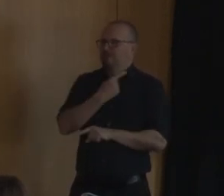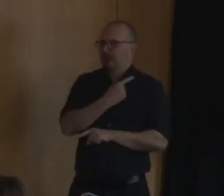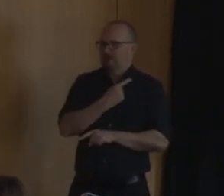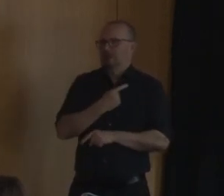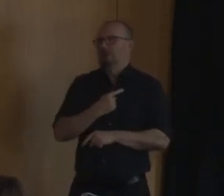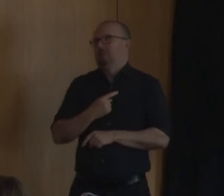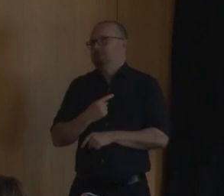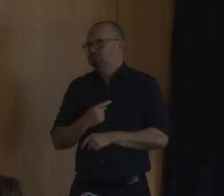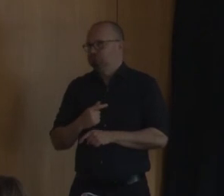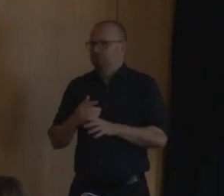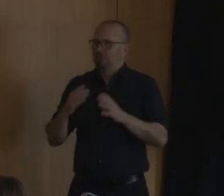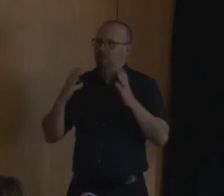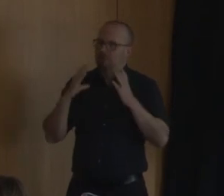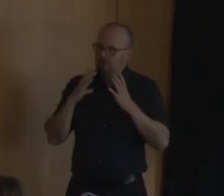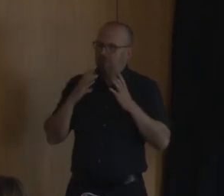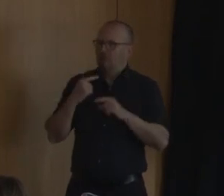incredibly taxing on them.